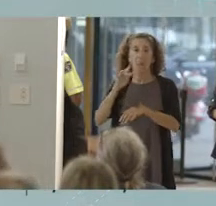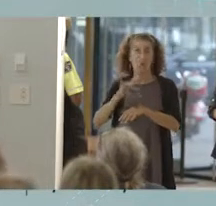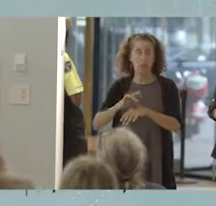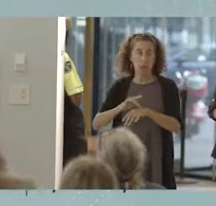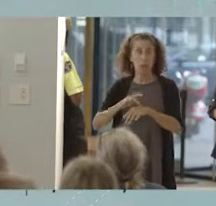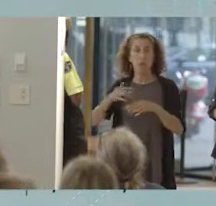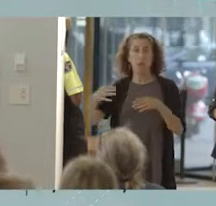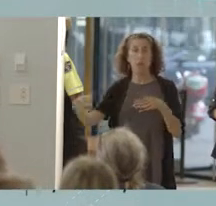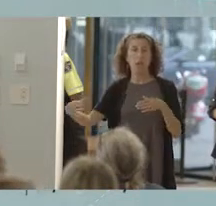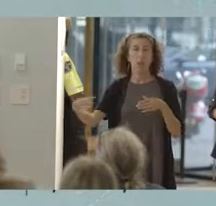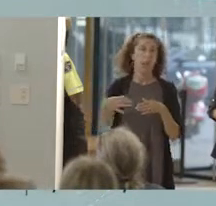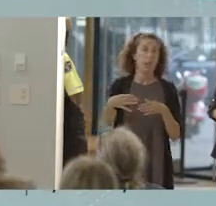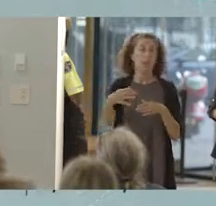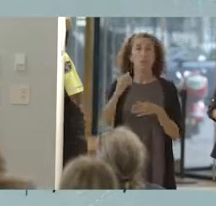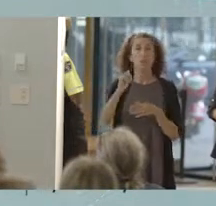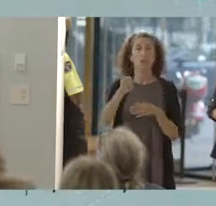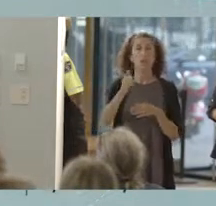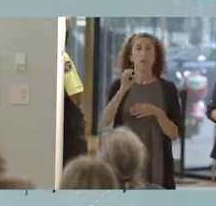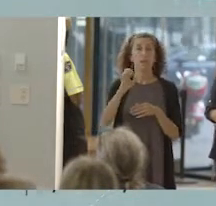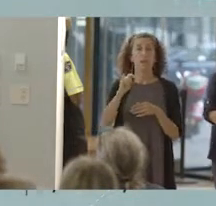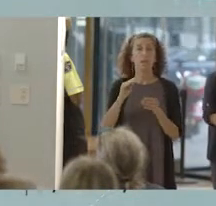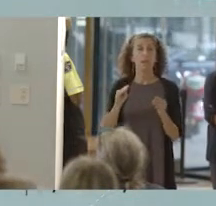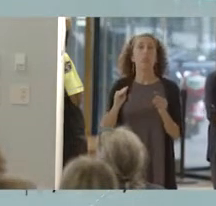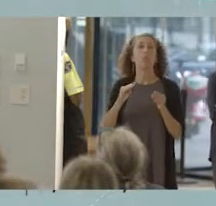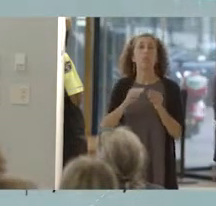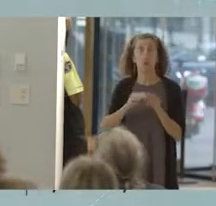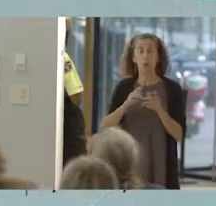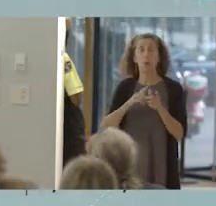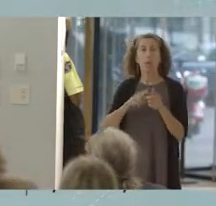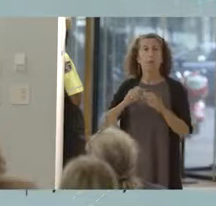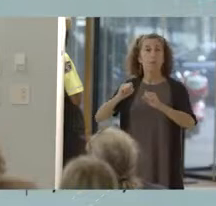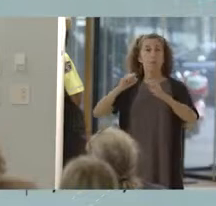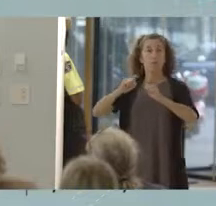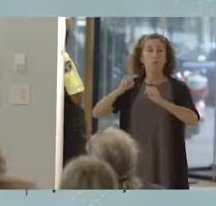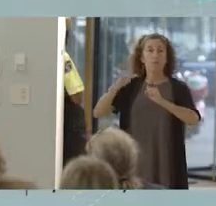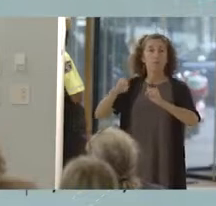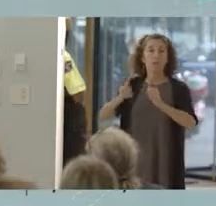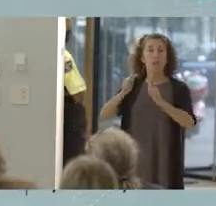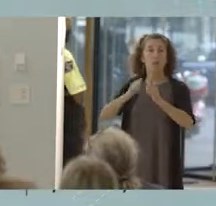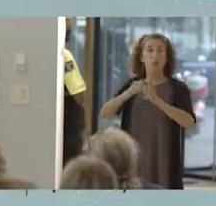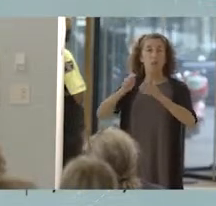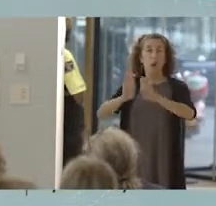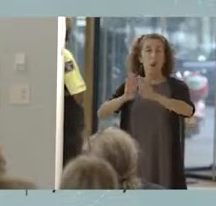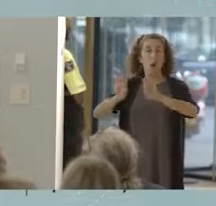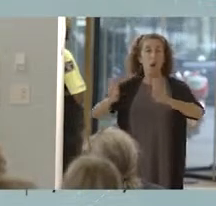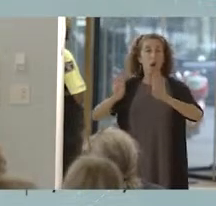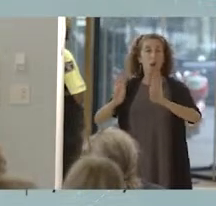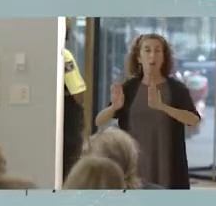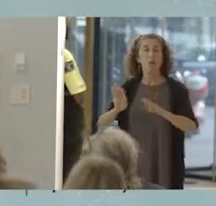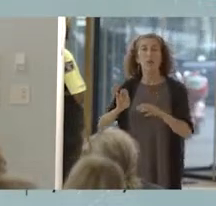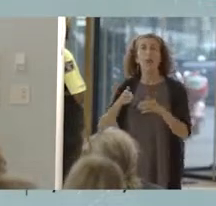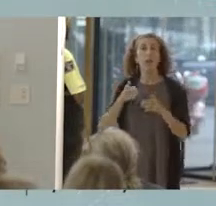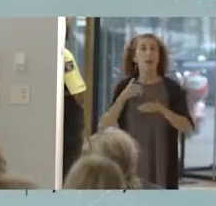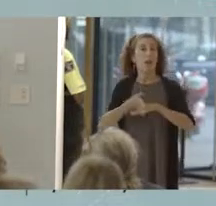to that edge and then creating the flood protection there with a kind of seating wall. And then once we're past there, as we get to